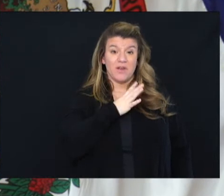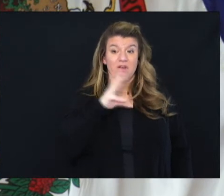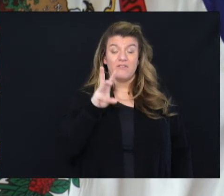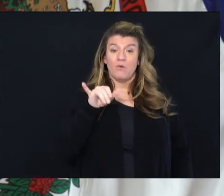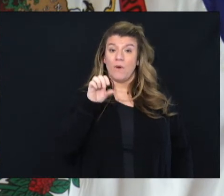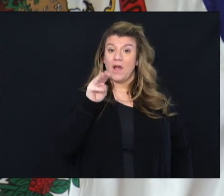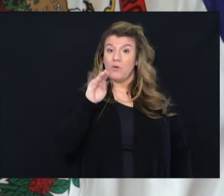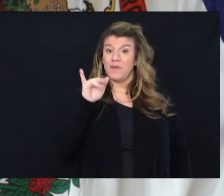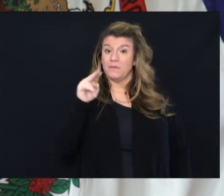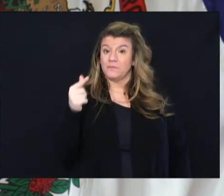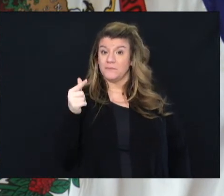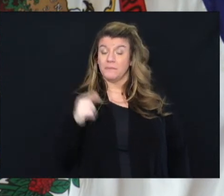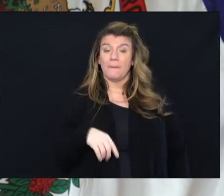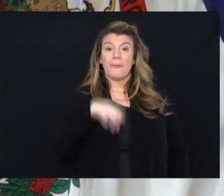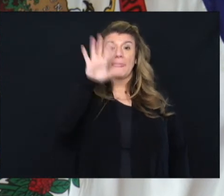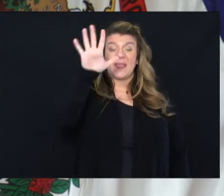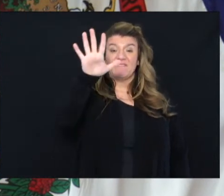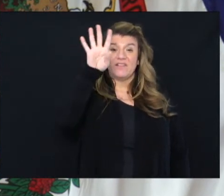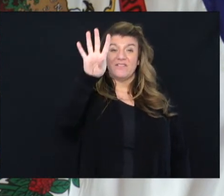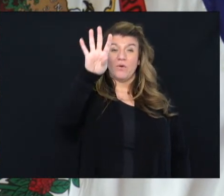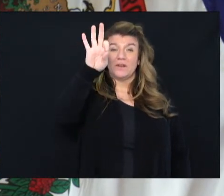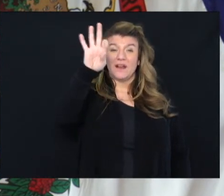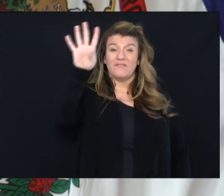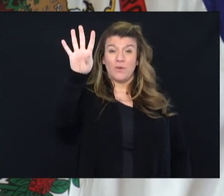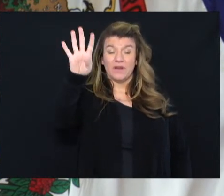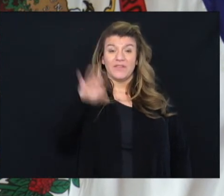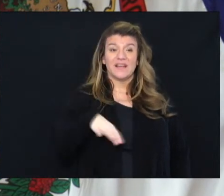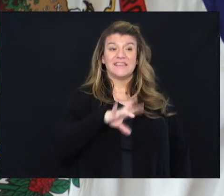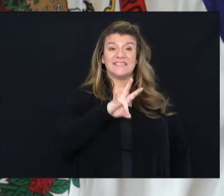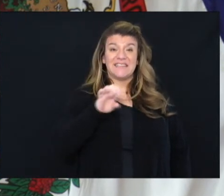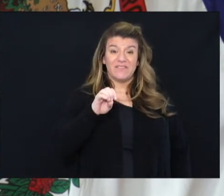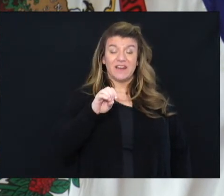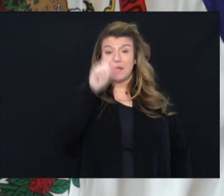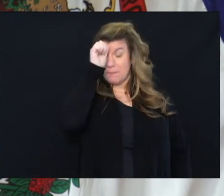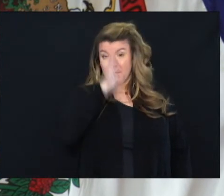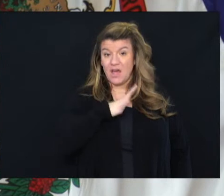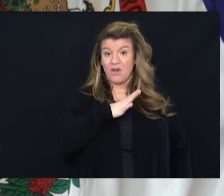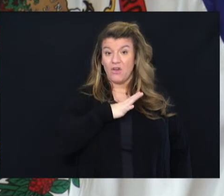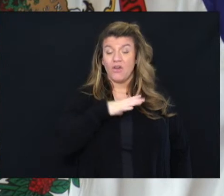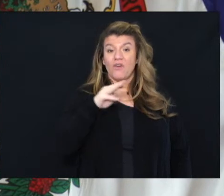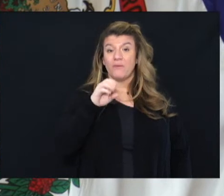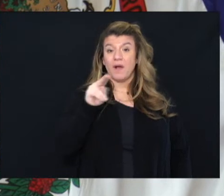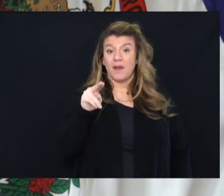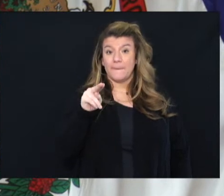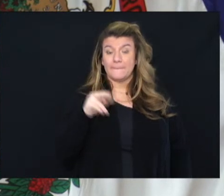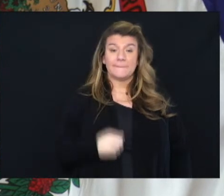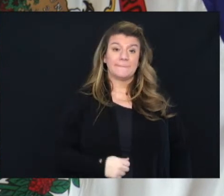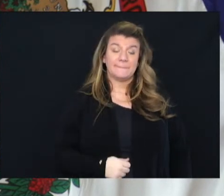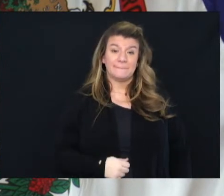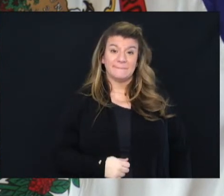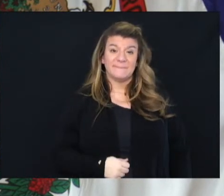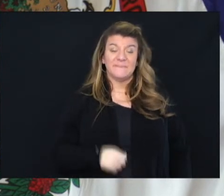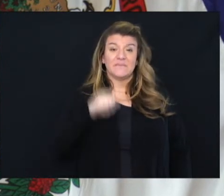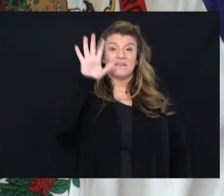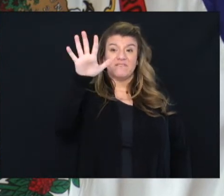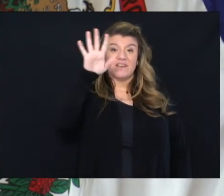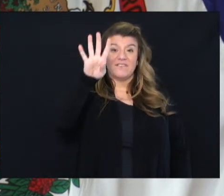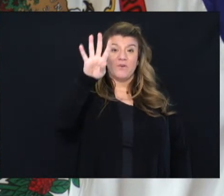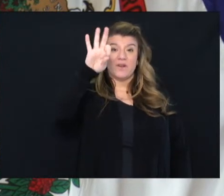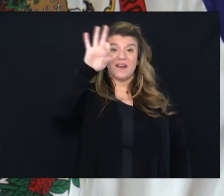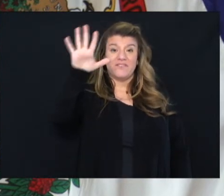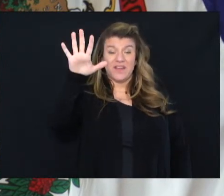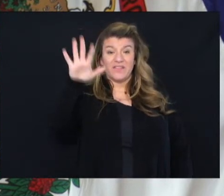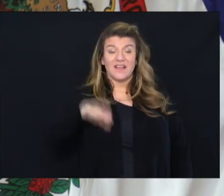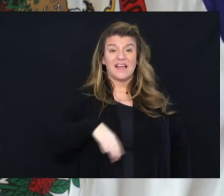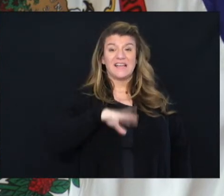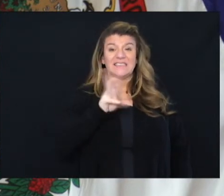Wyoming County. The 5,494th death is a 70-year-old male from Monongahela County. The 5,495th